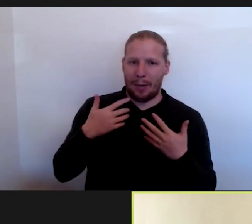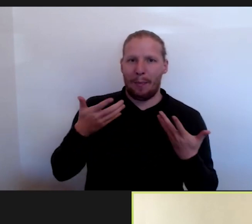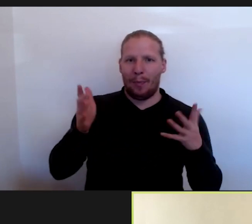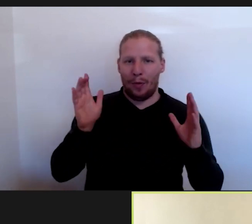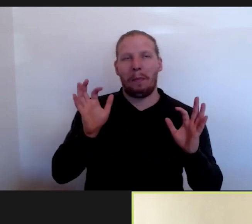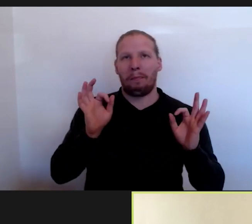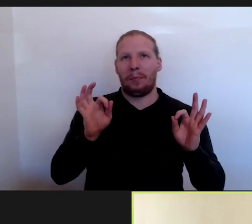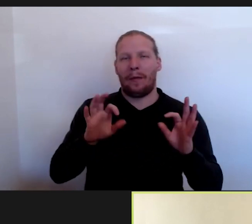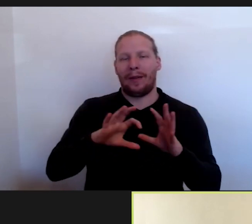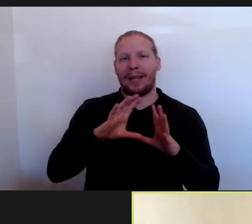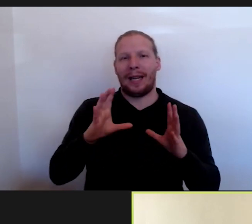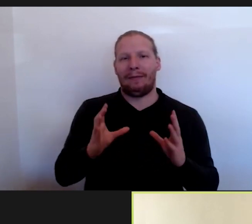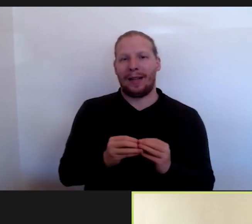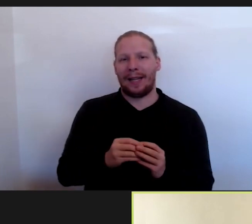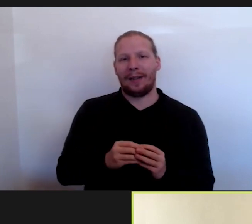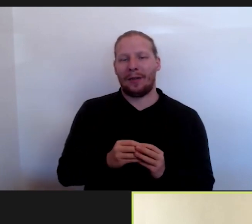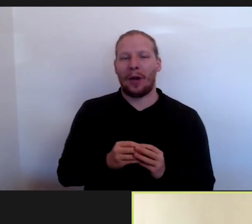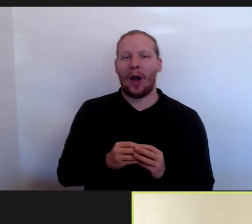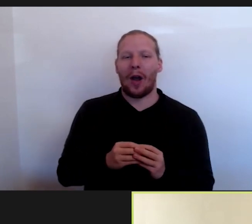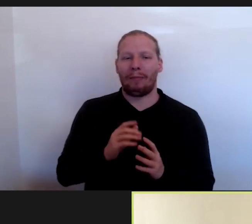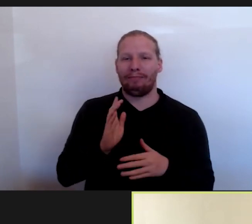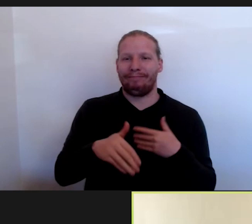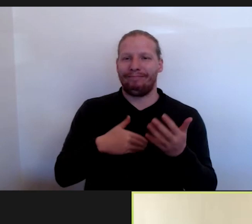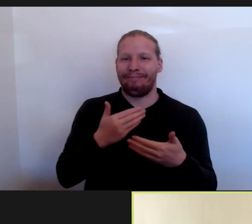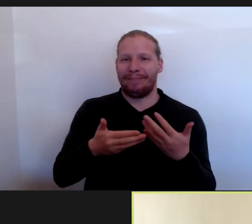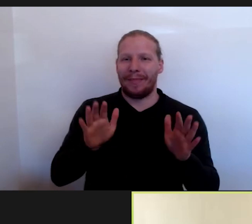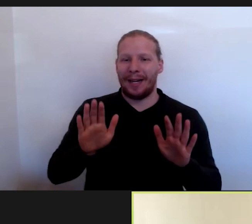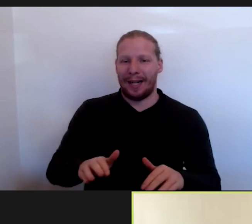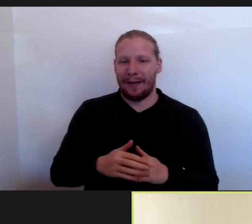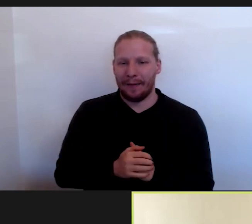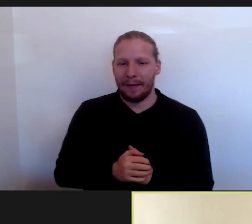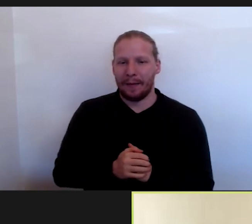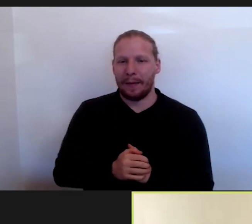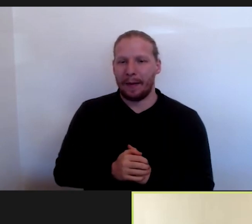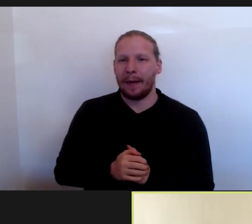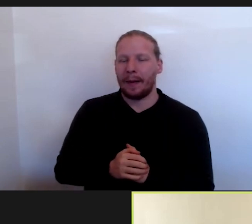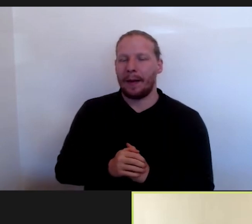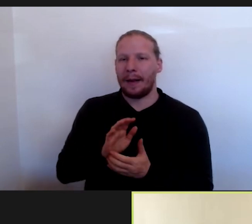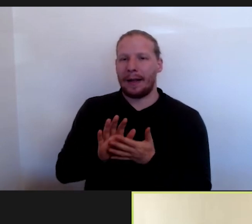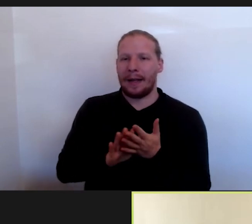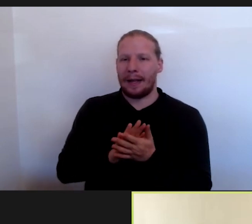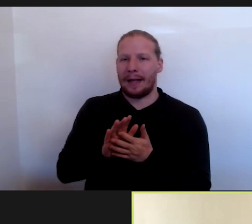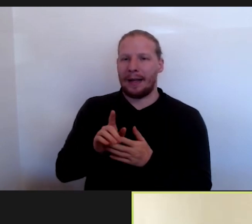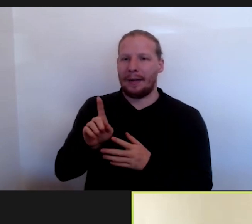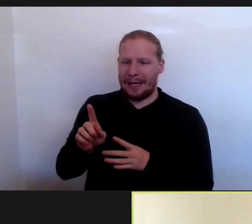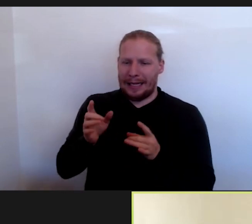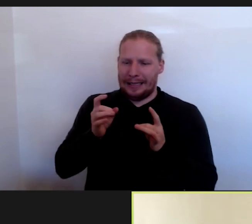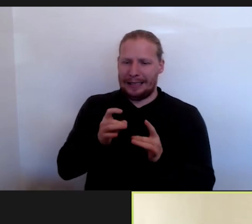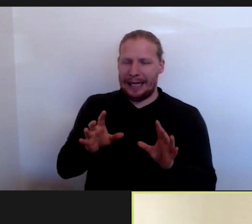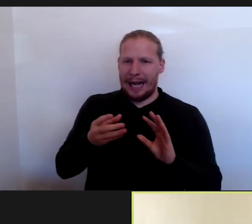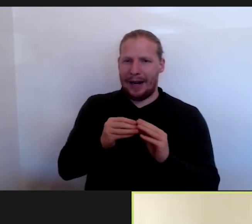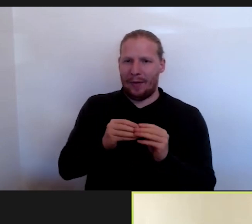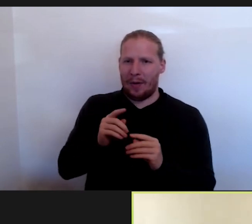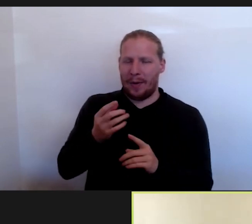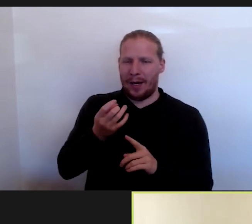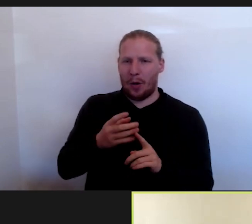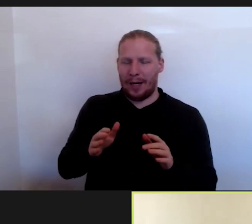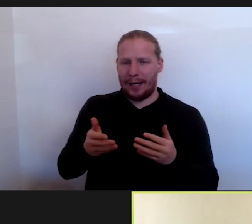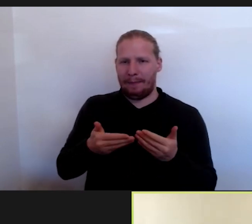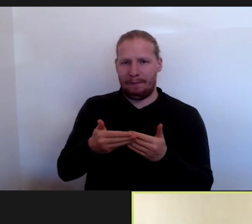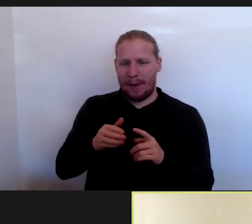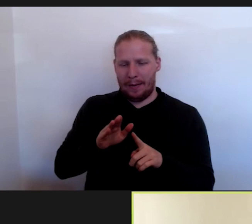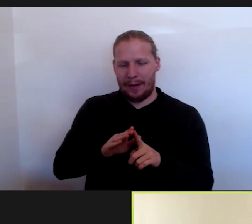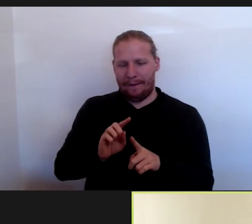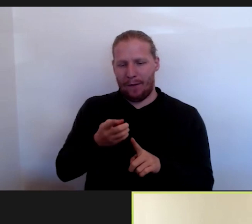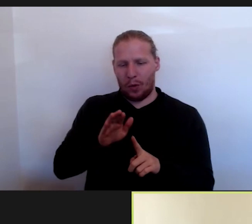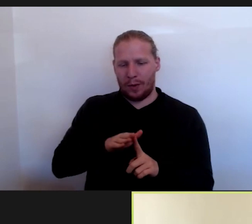perfect. We don't have to do anything more. I said, no, this is the tip of the iceberg. You just have started the baby step. For the first